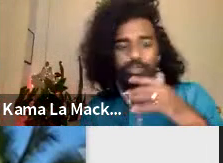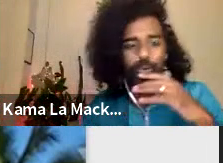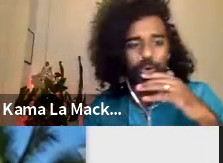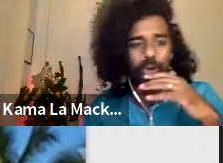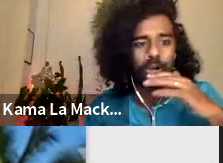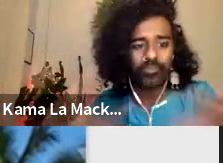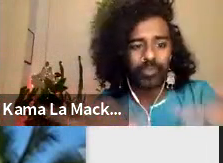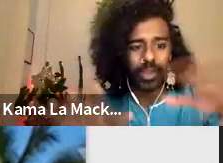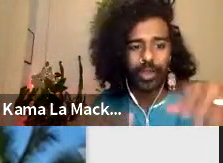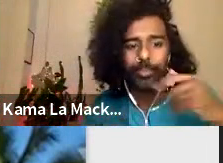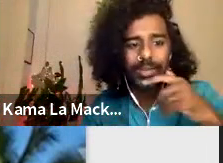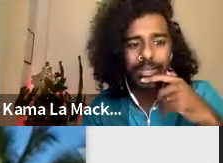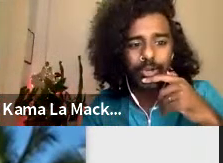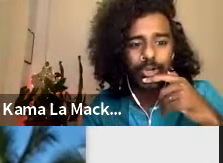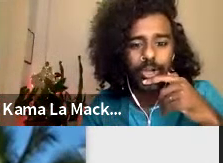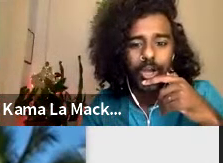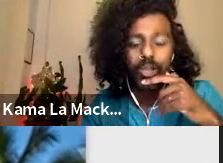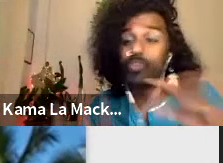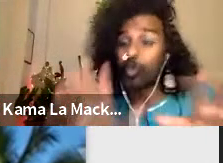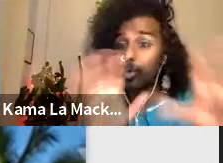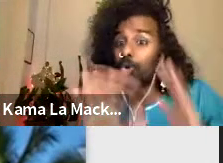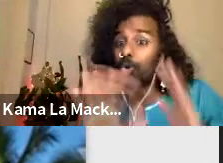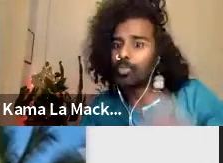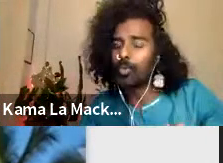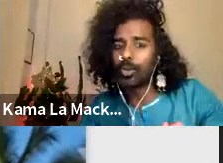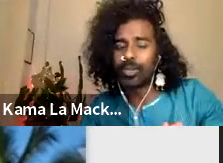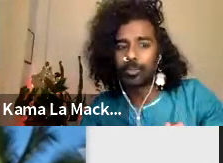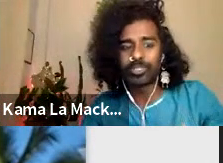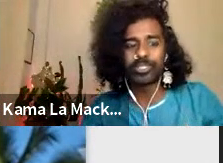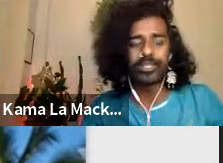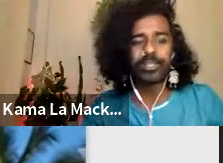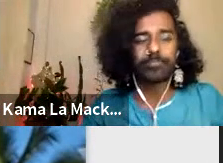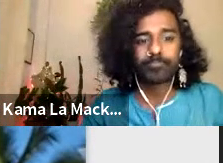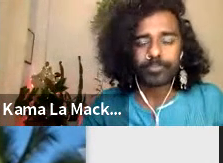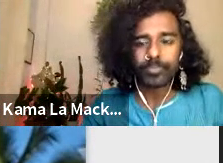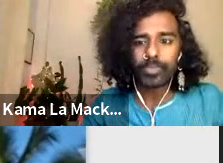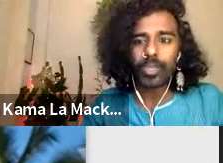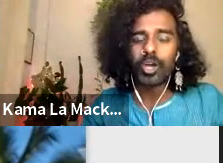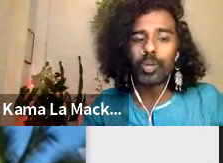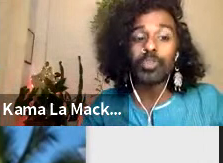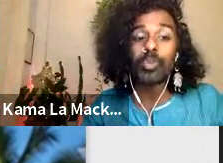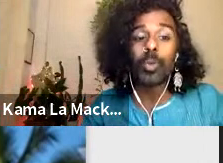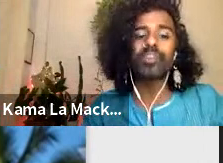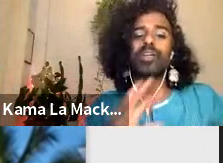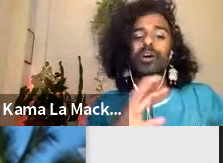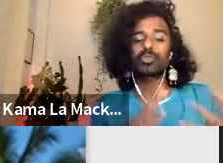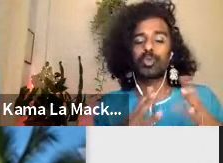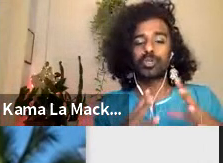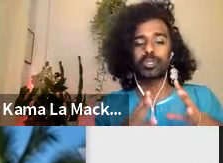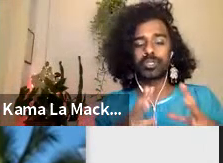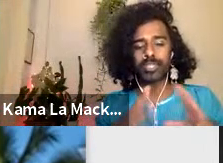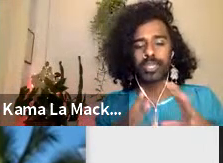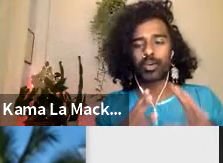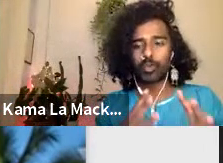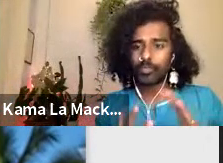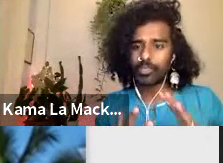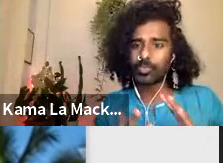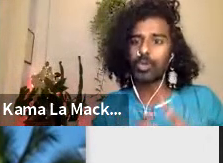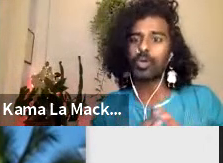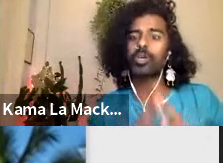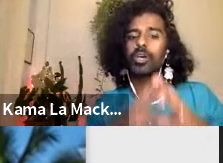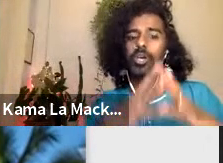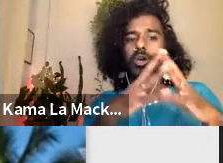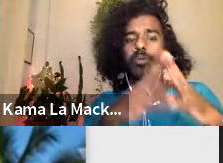share that with you a bit later if you want to look at the work in more detail. But the one thing that I also wanted to say around